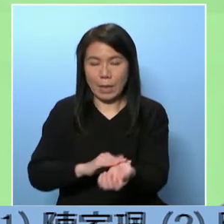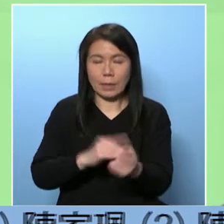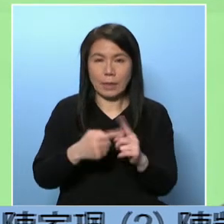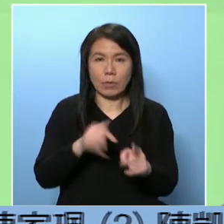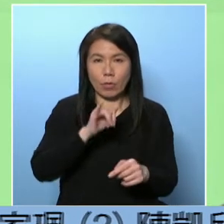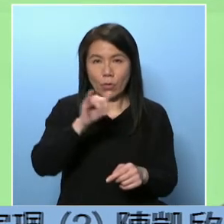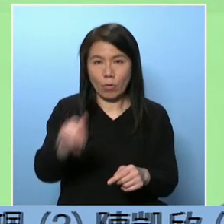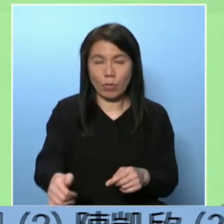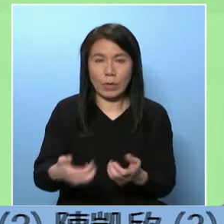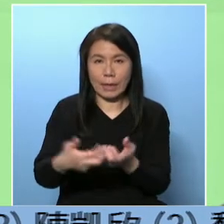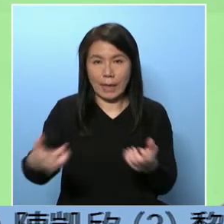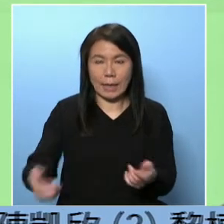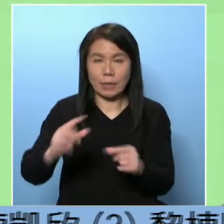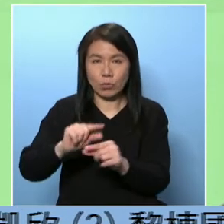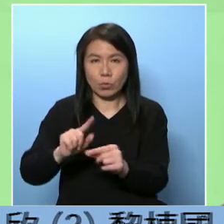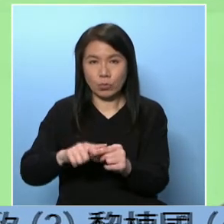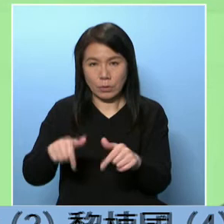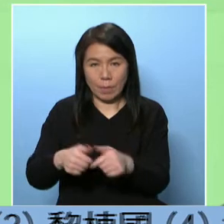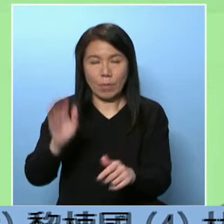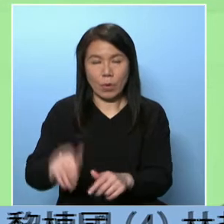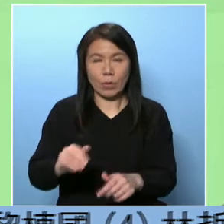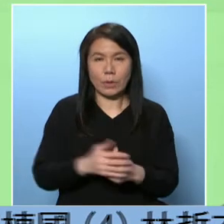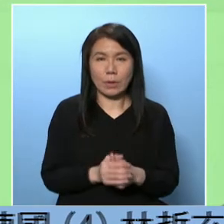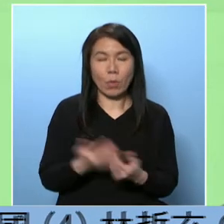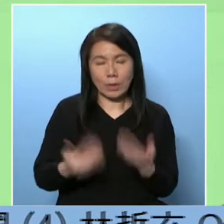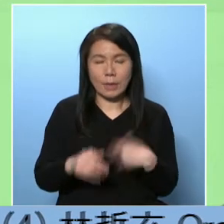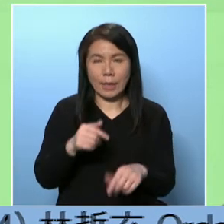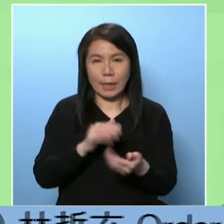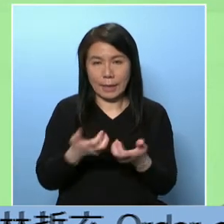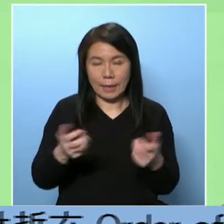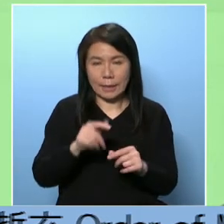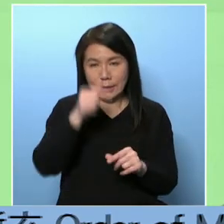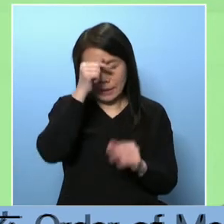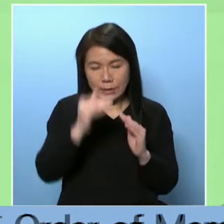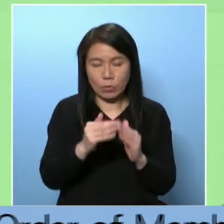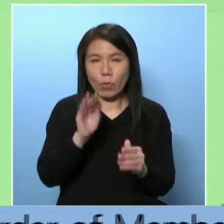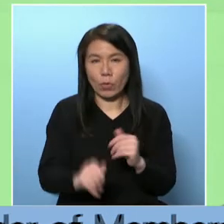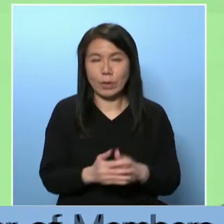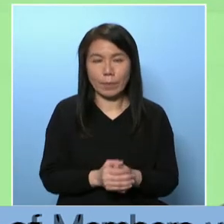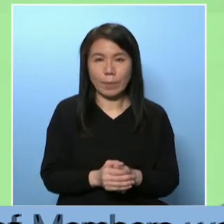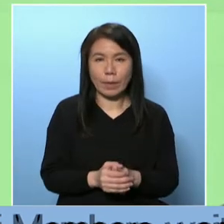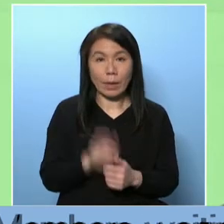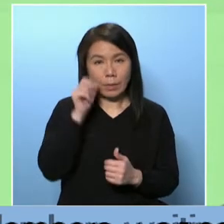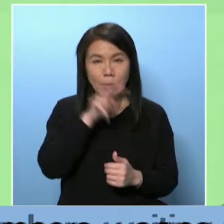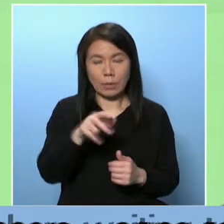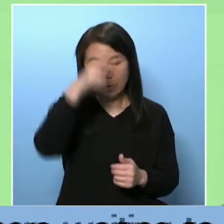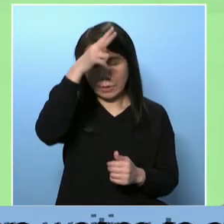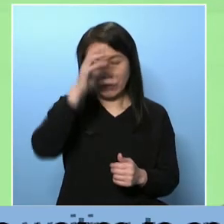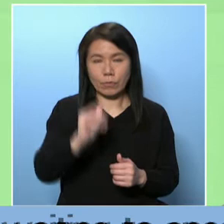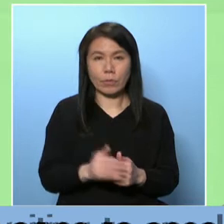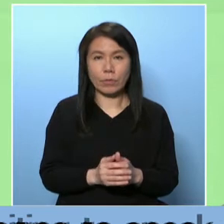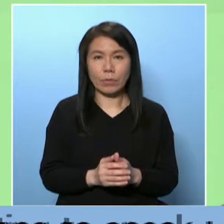dedicated taxis to take the confirmed or the preliminary positive patients to the clinics